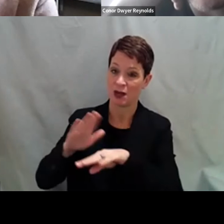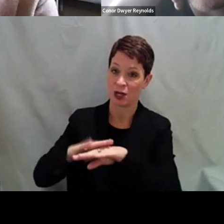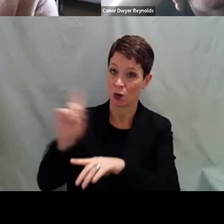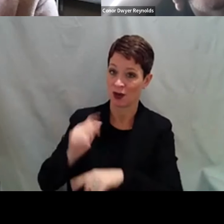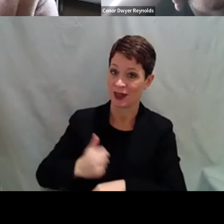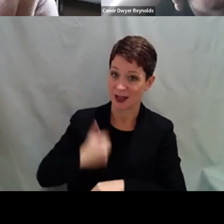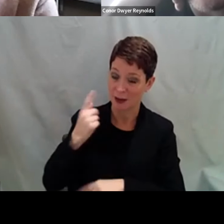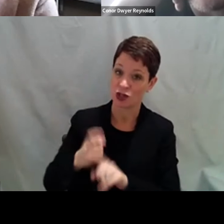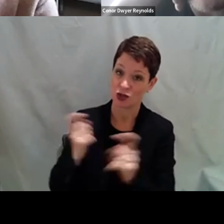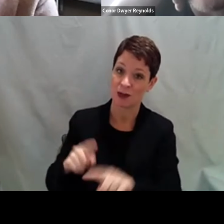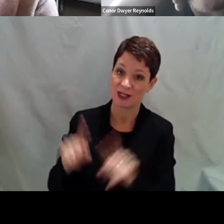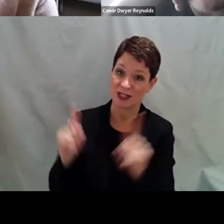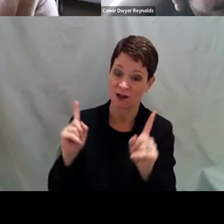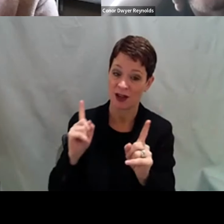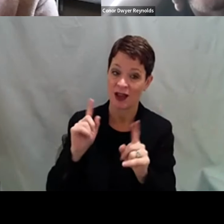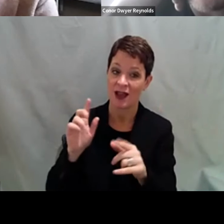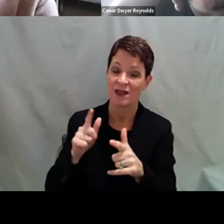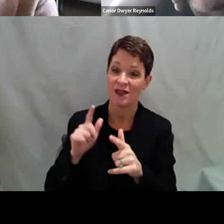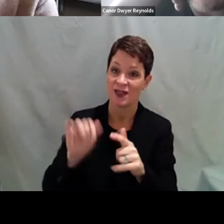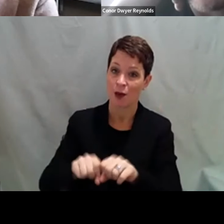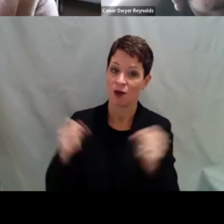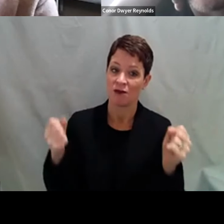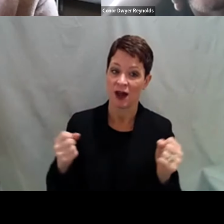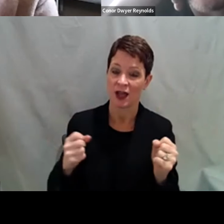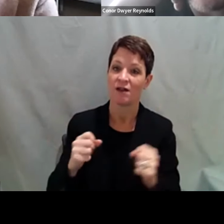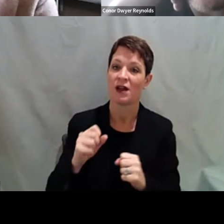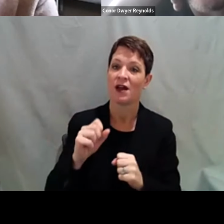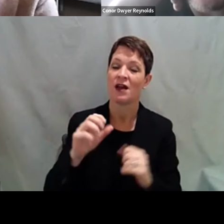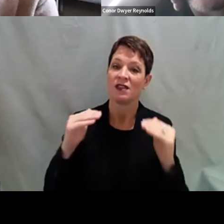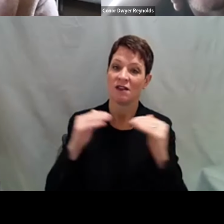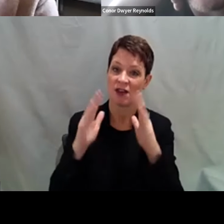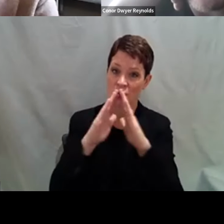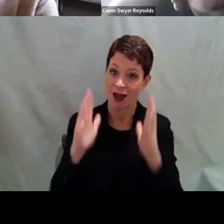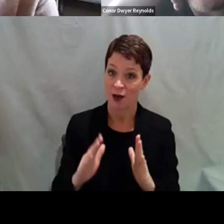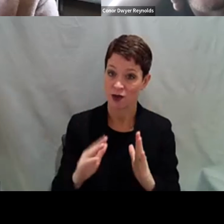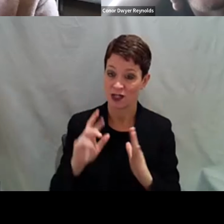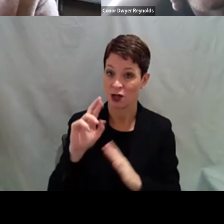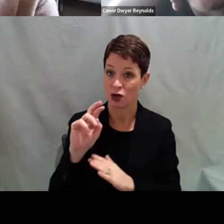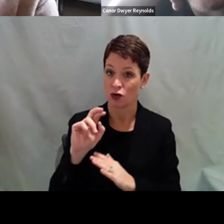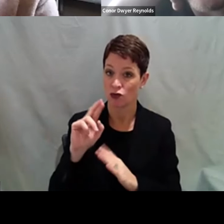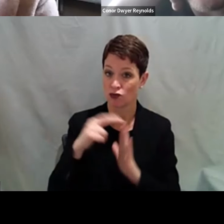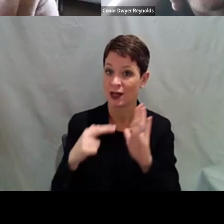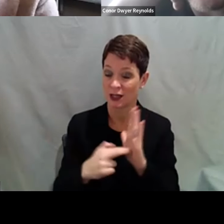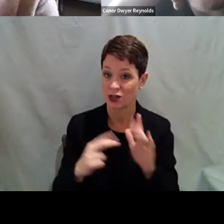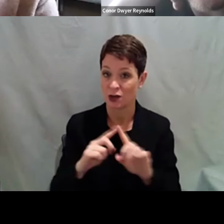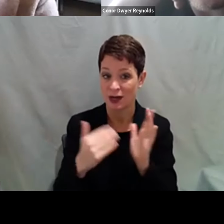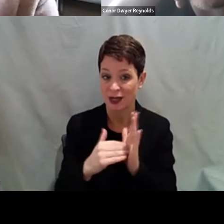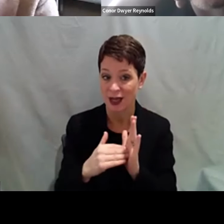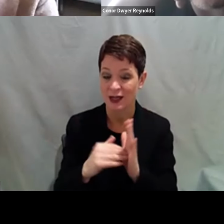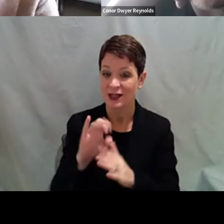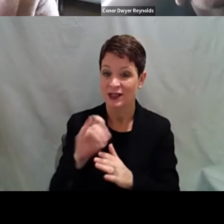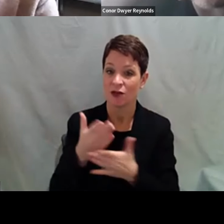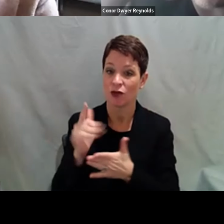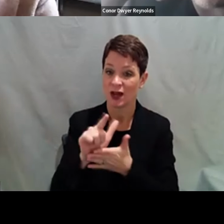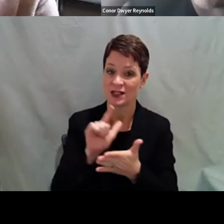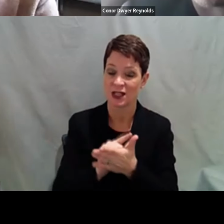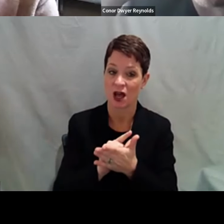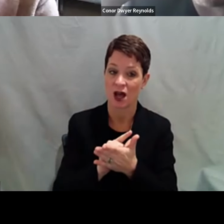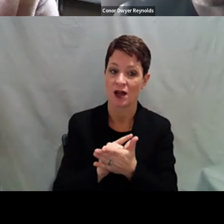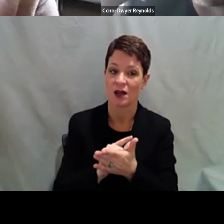would that violate the affirmatively fair housing regulation? The analogy is the use of the civil rights laws to attack the